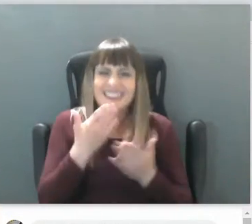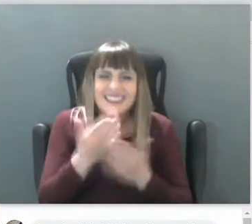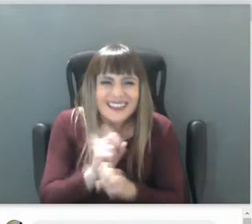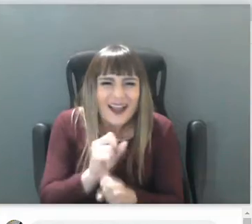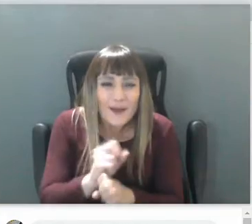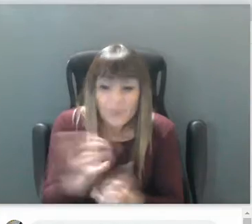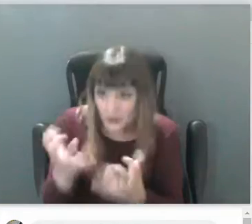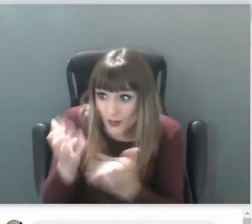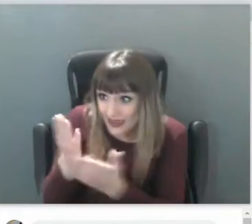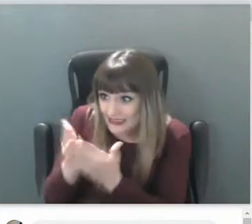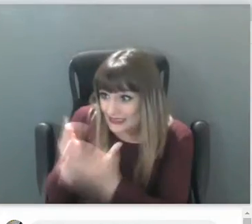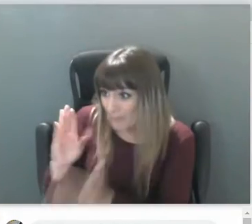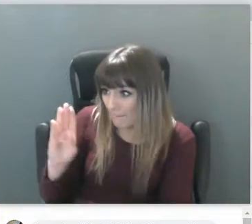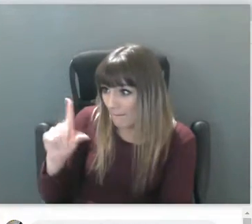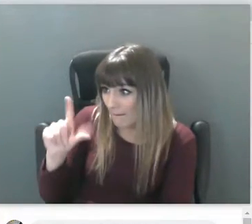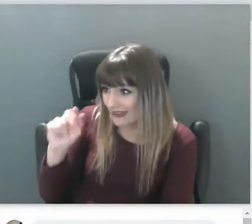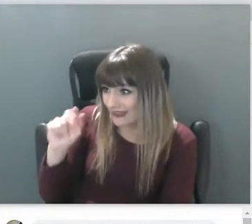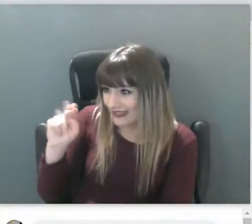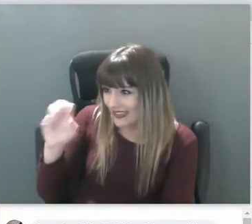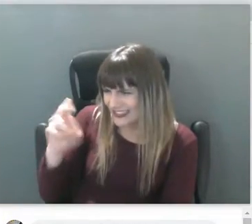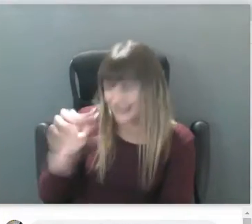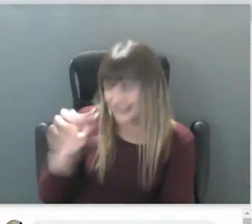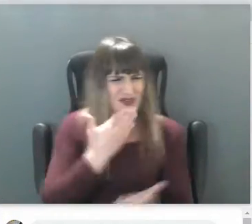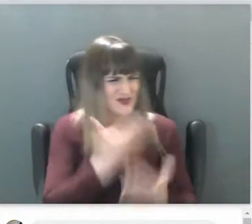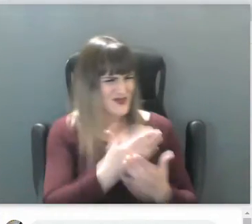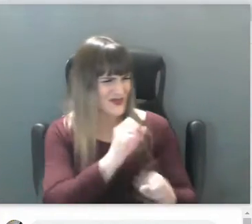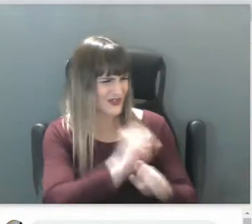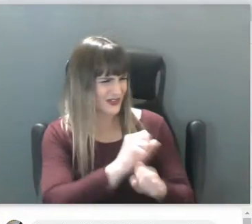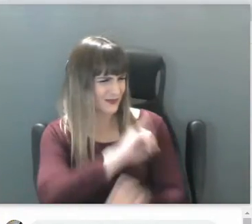Blanche? Good job, Jack. Yeah, I think my paint's